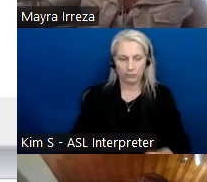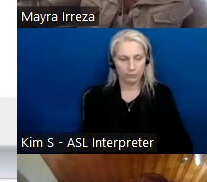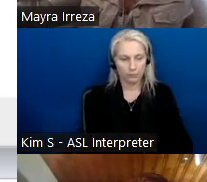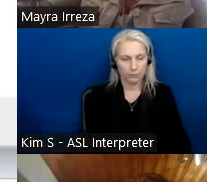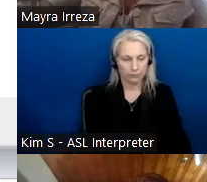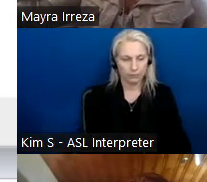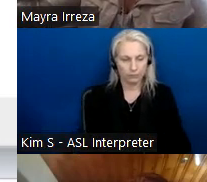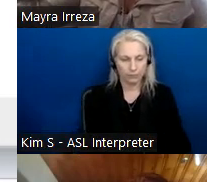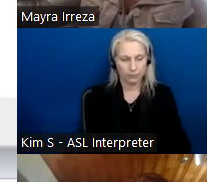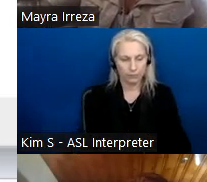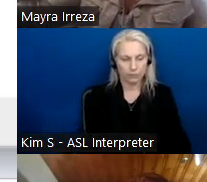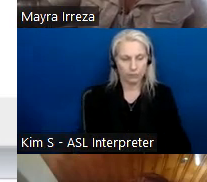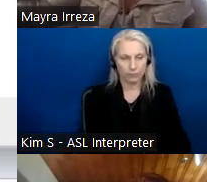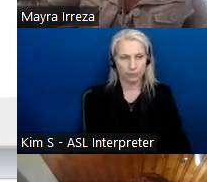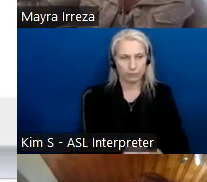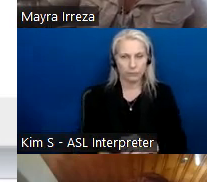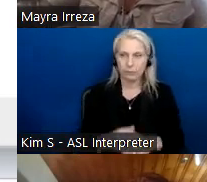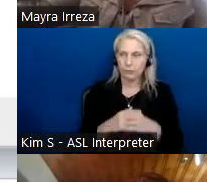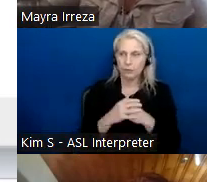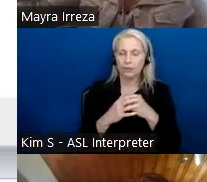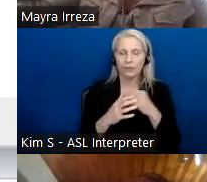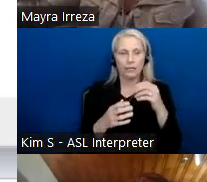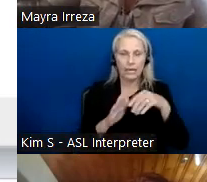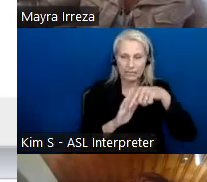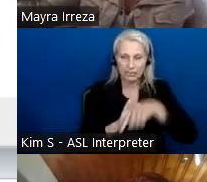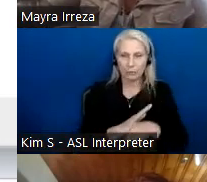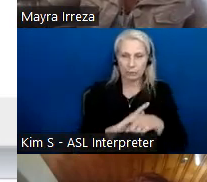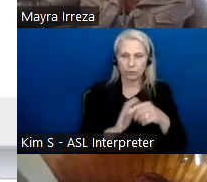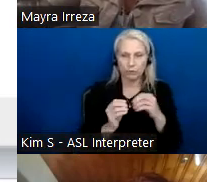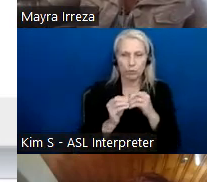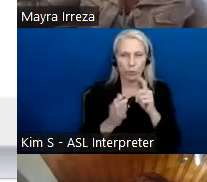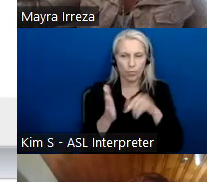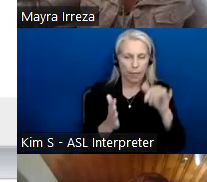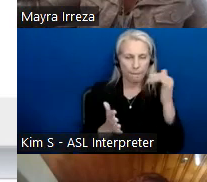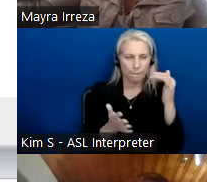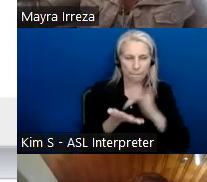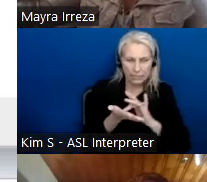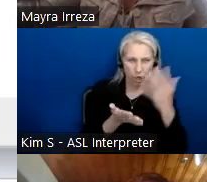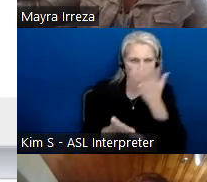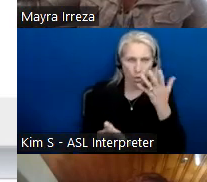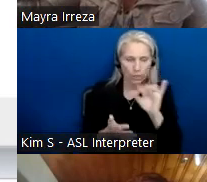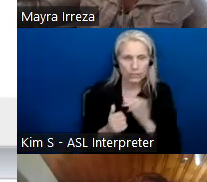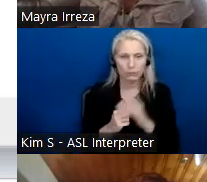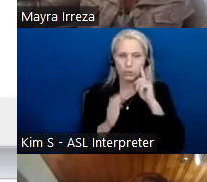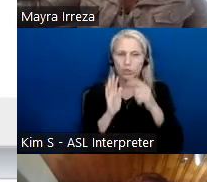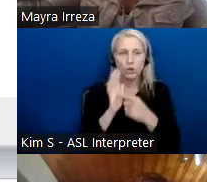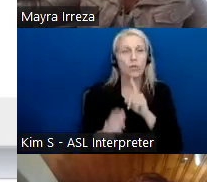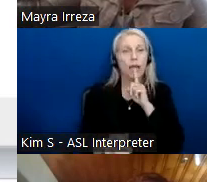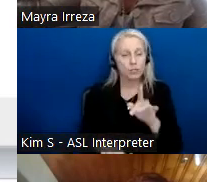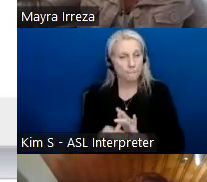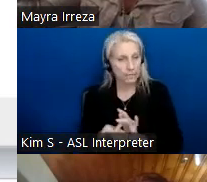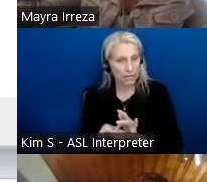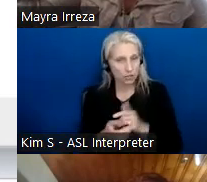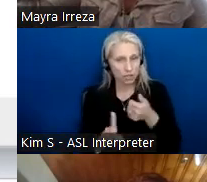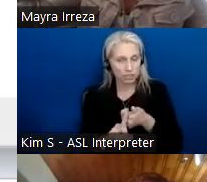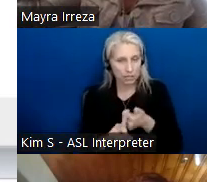So this is just a deeper dive of what that medication will look like. So you can see it would show the actual medication itself,